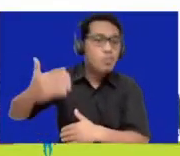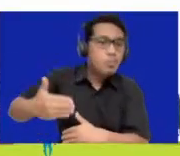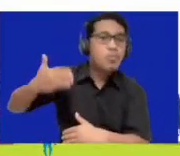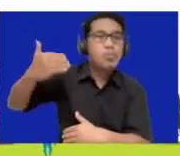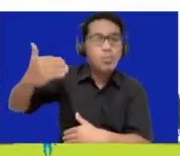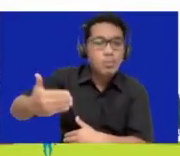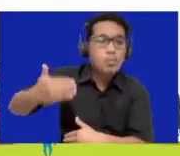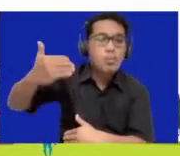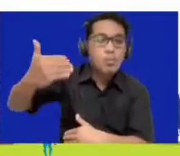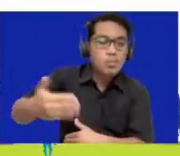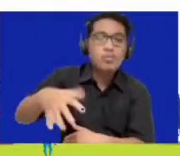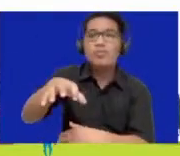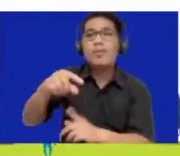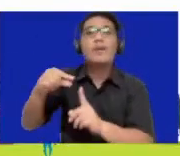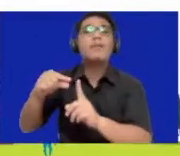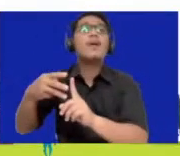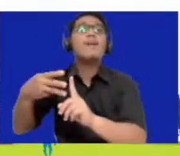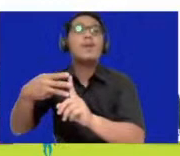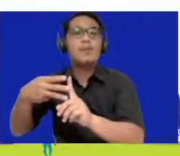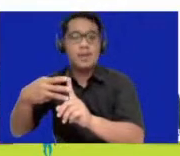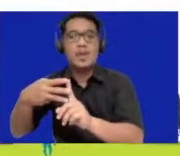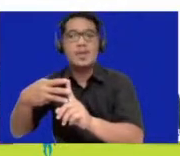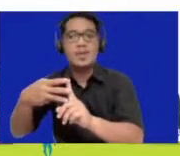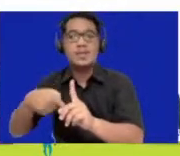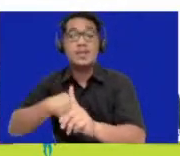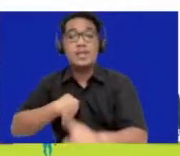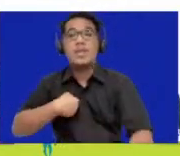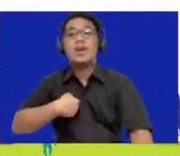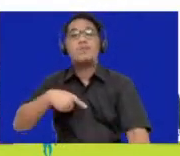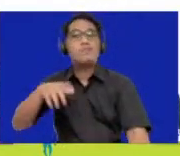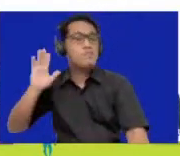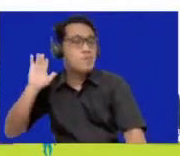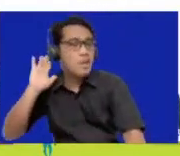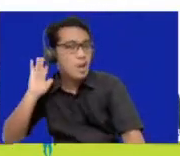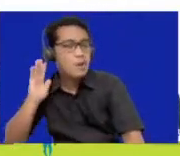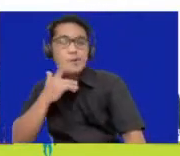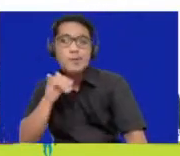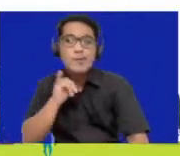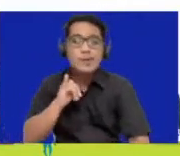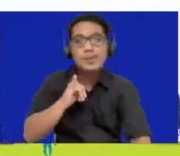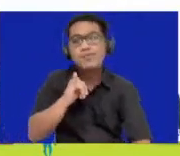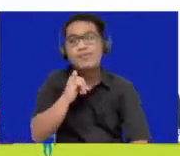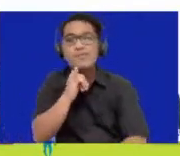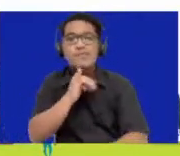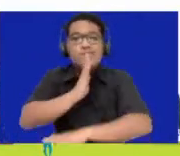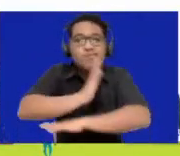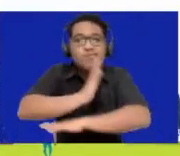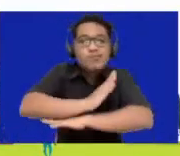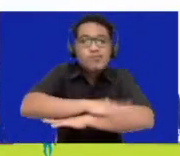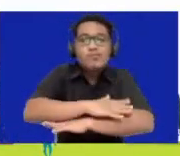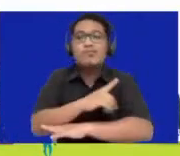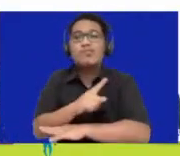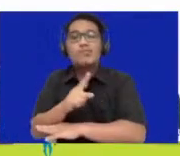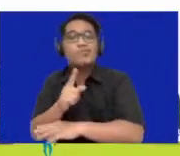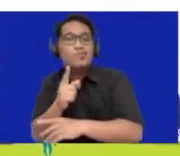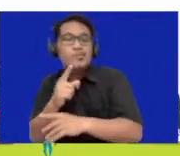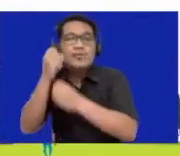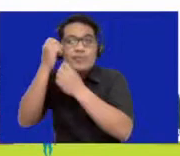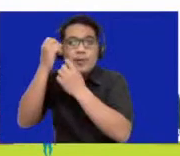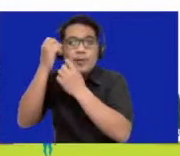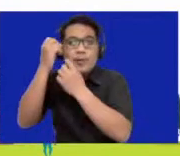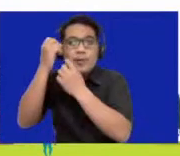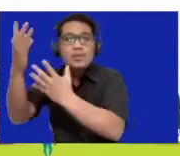and explain how things work, people believe me but they also have a bit of a